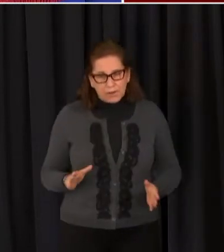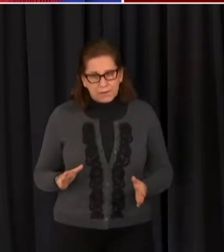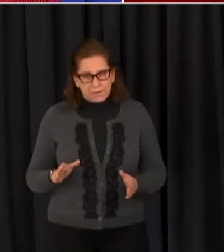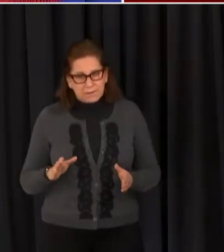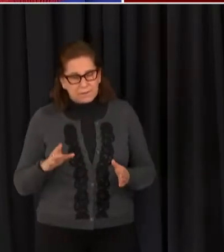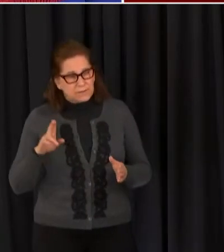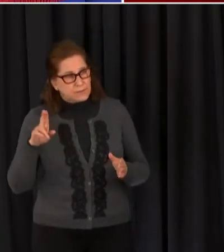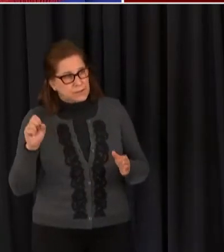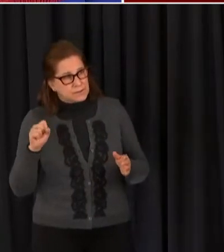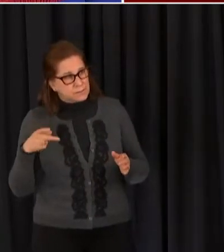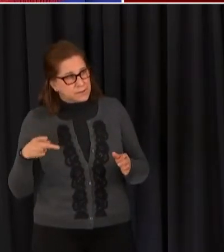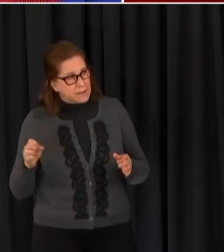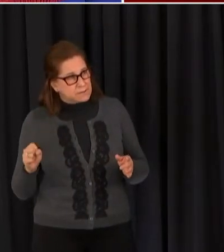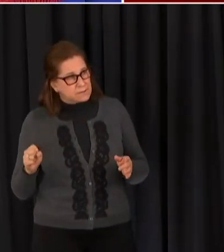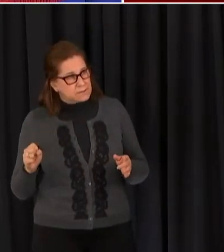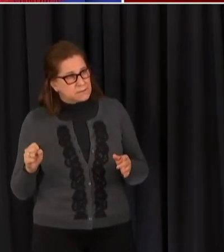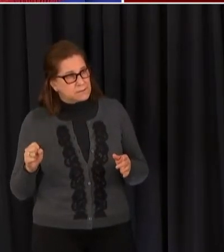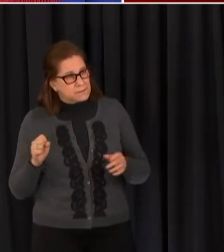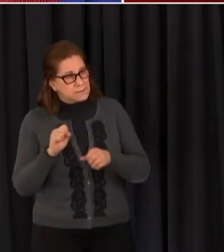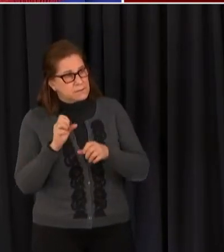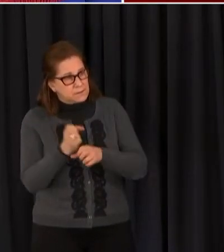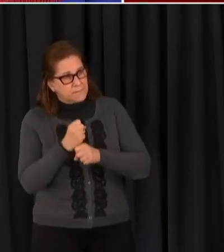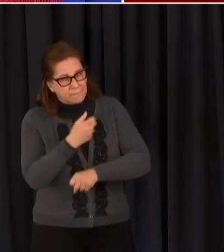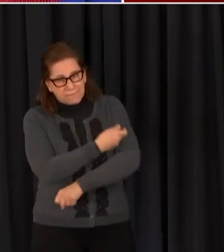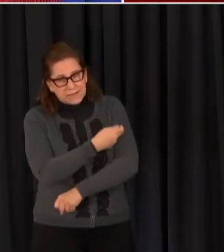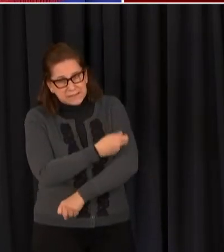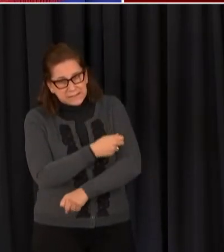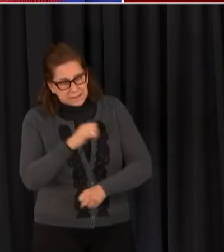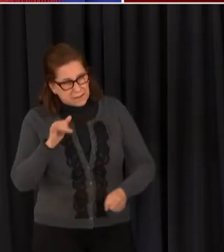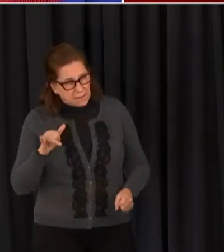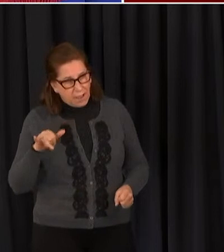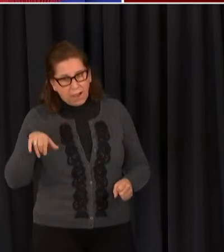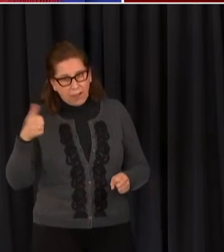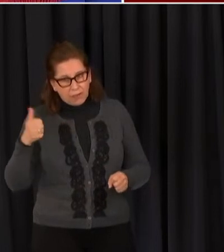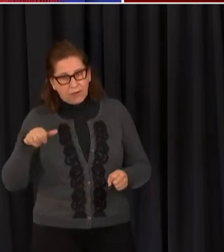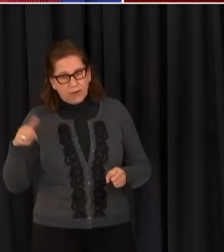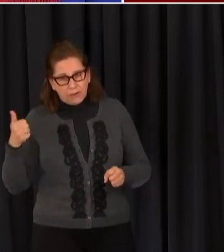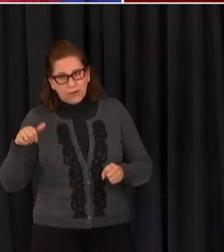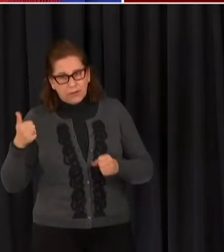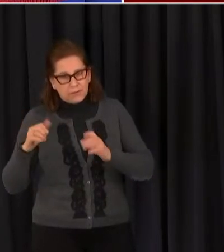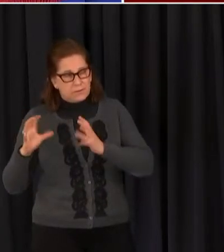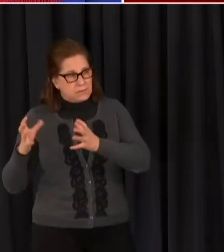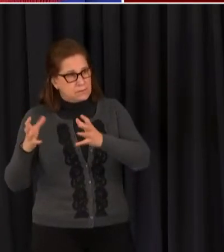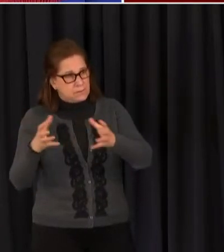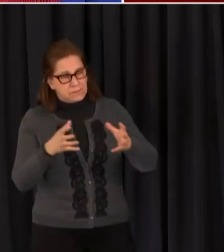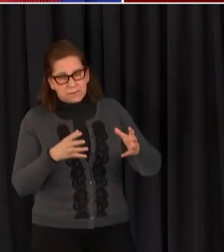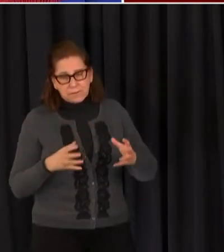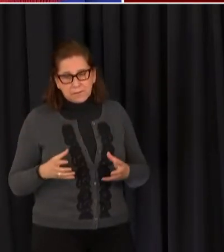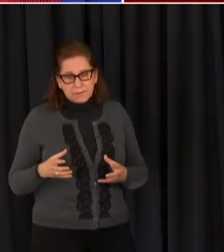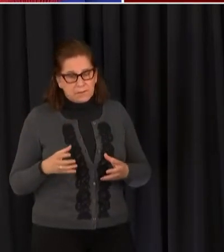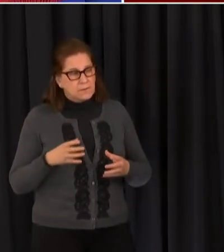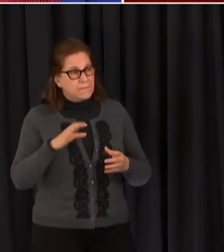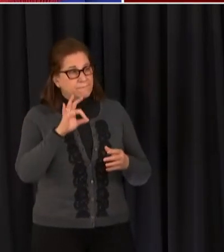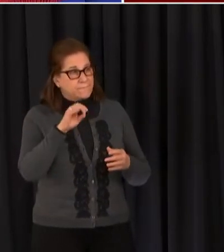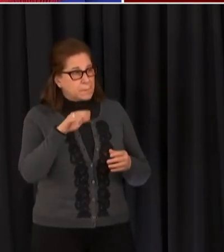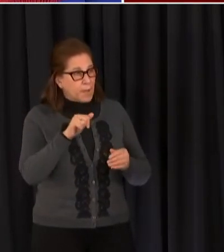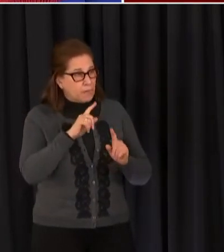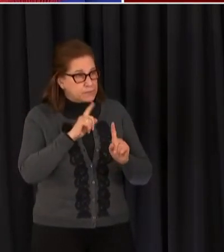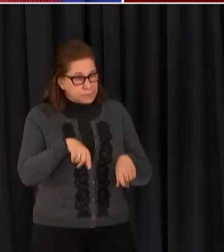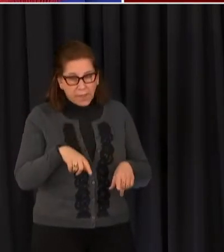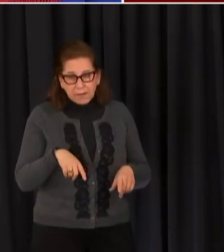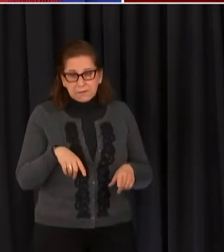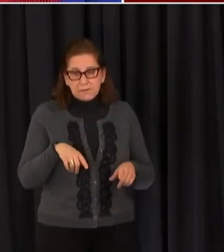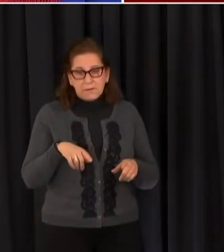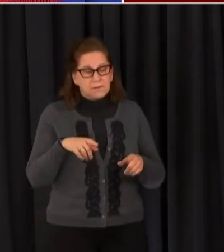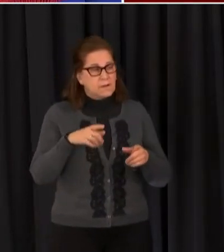and whatnot that you'd kind of held off for? I know you had said somewhat waiting on the FEMA reply for the federal government. And what does